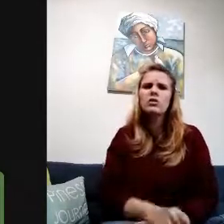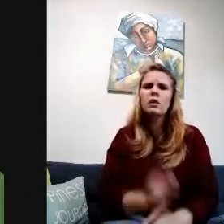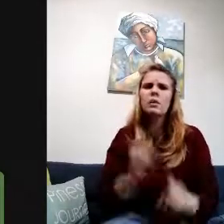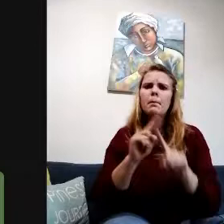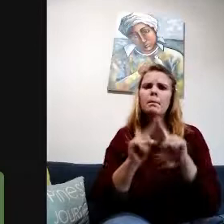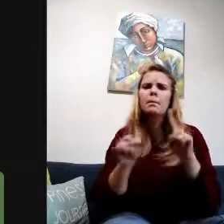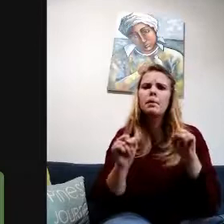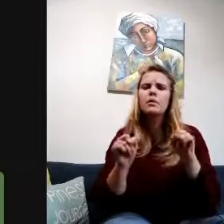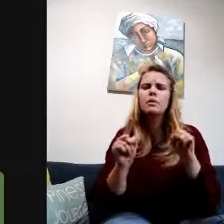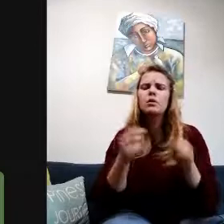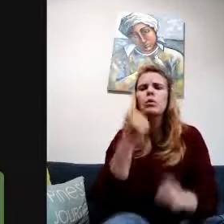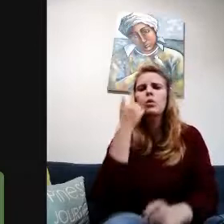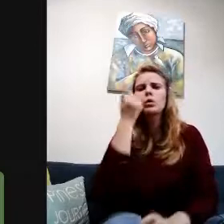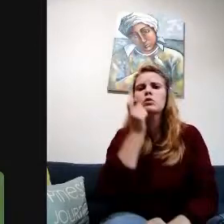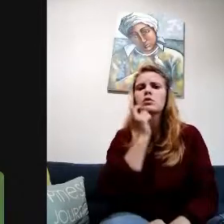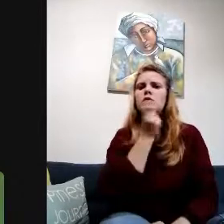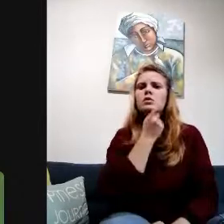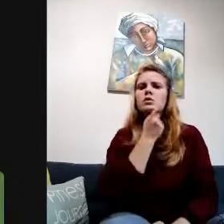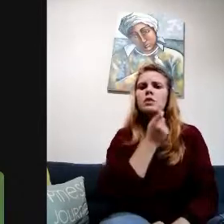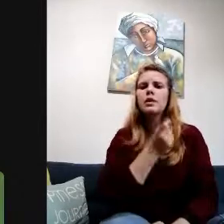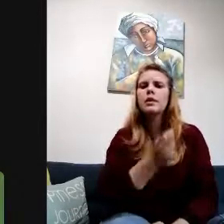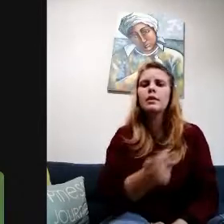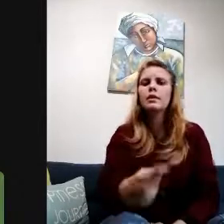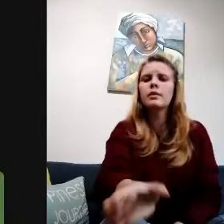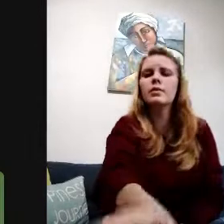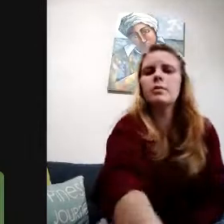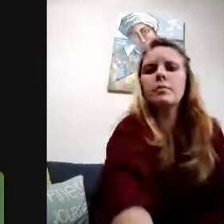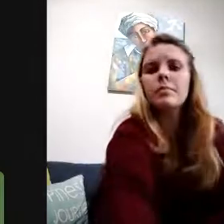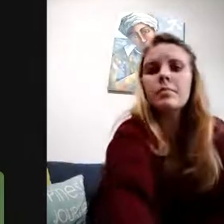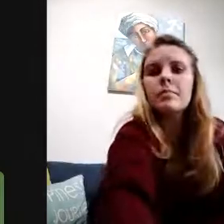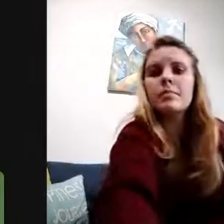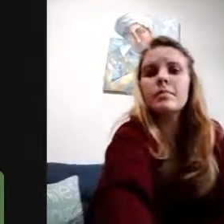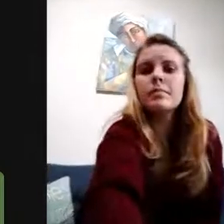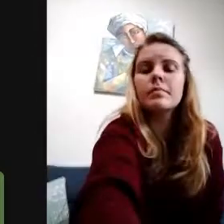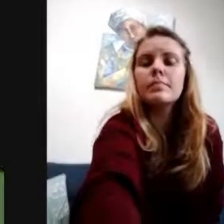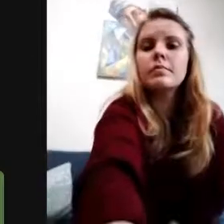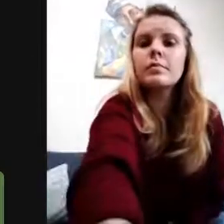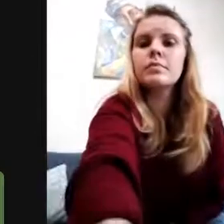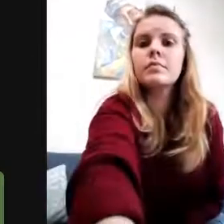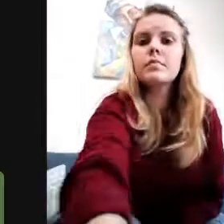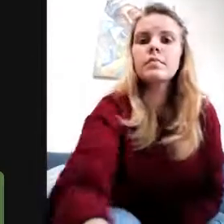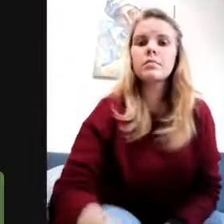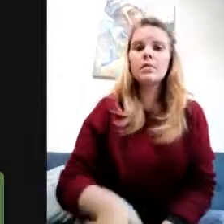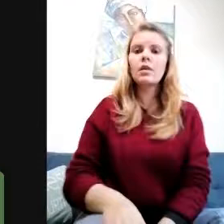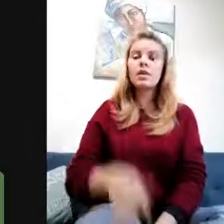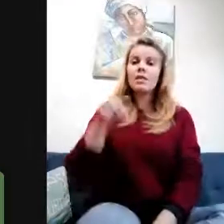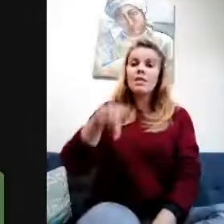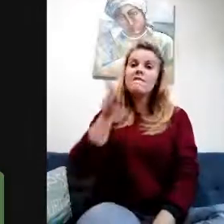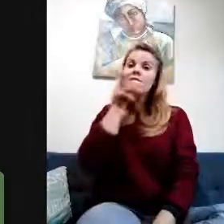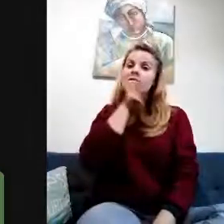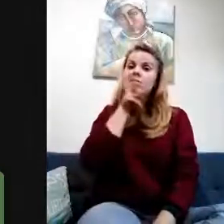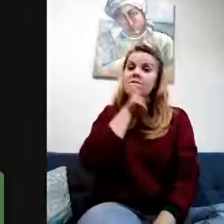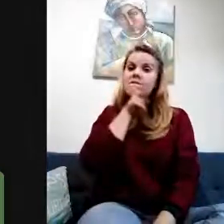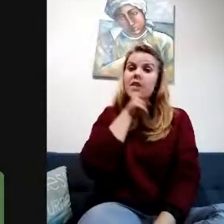a note here is that entries for the event close this Friday, the